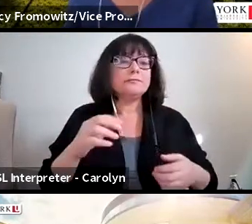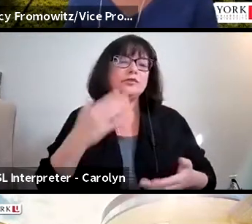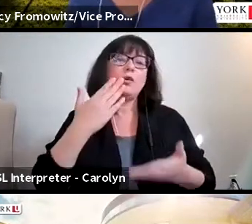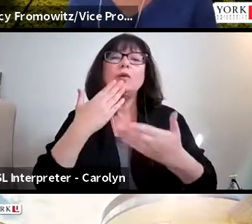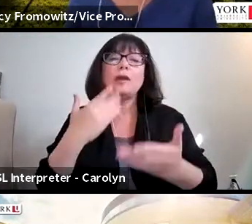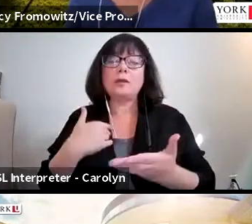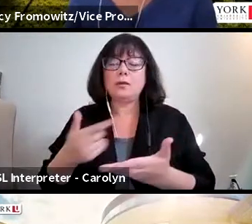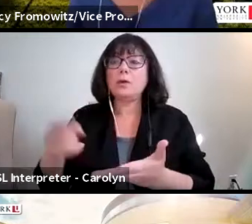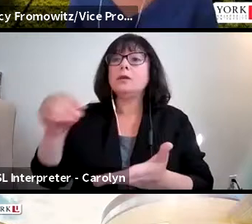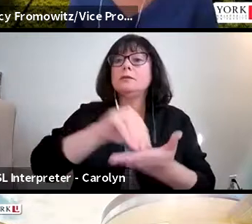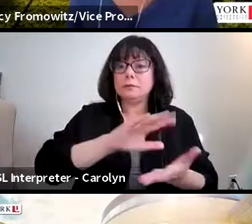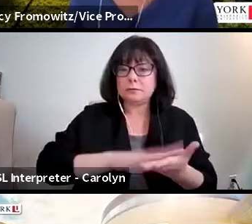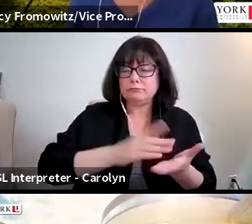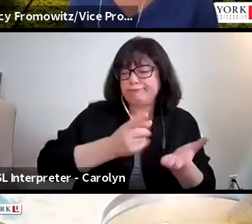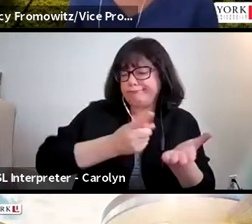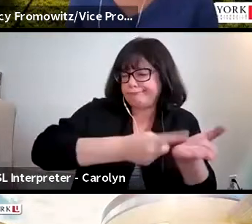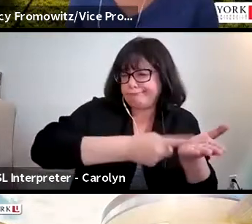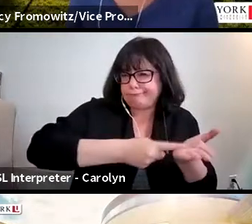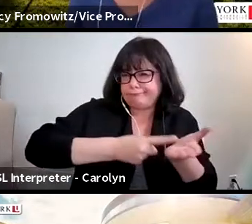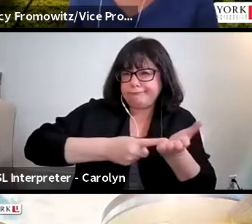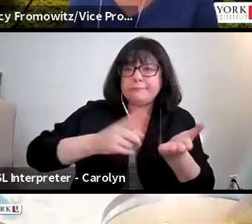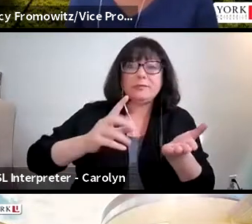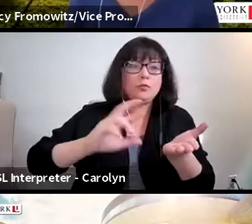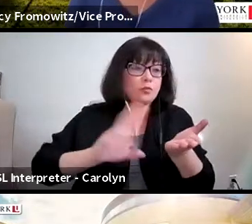once we have an opportunity to chat about it.